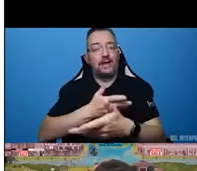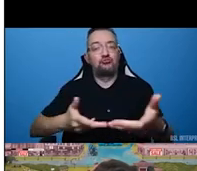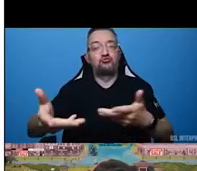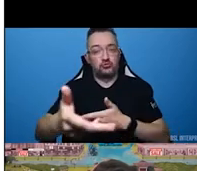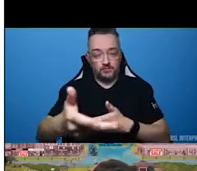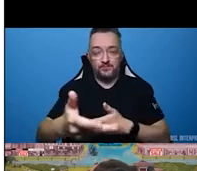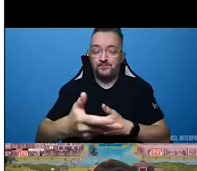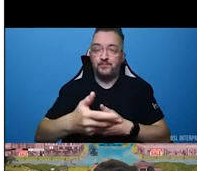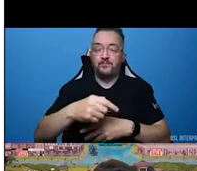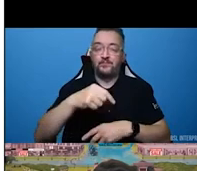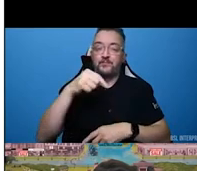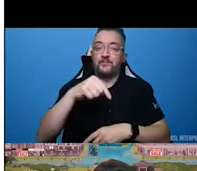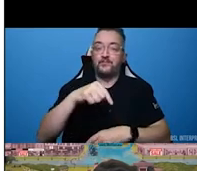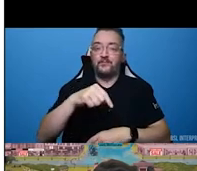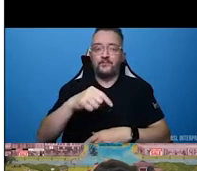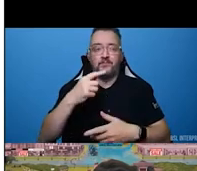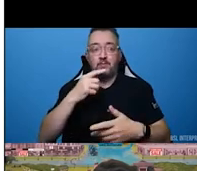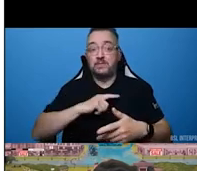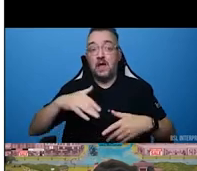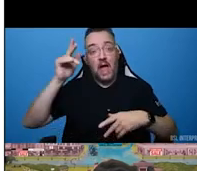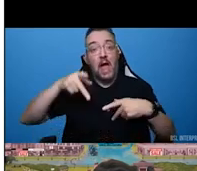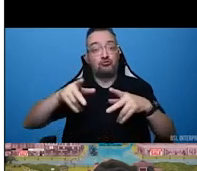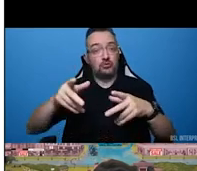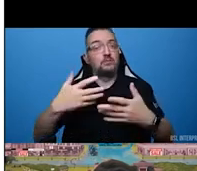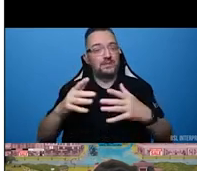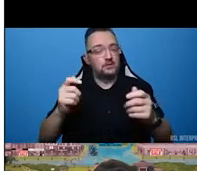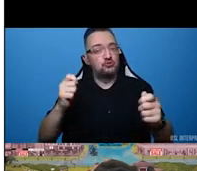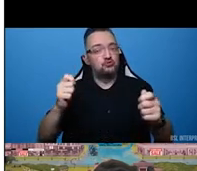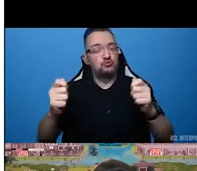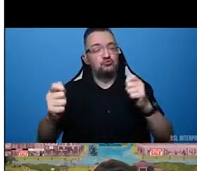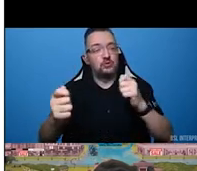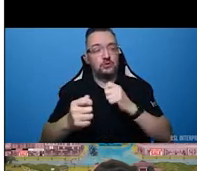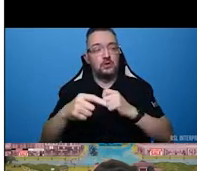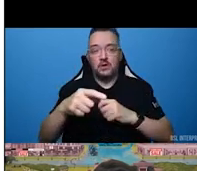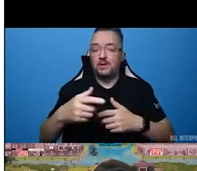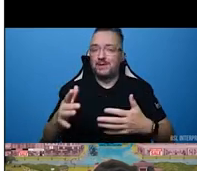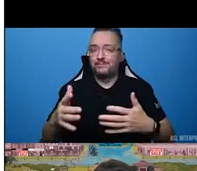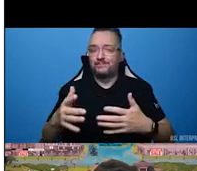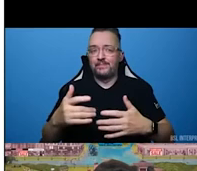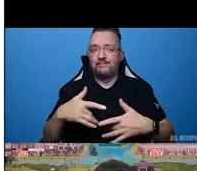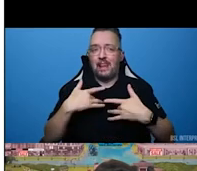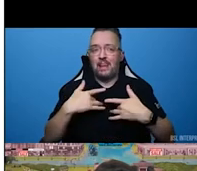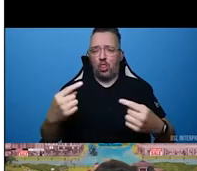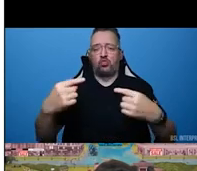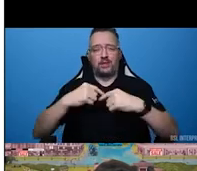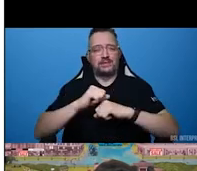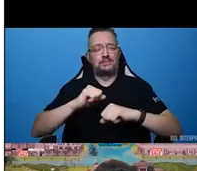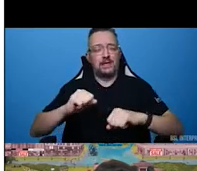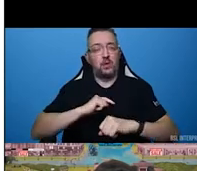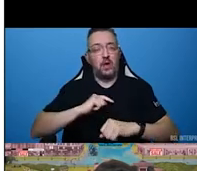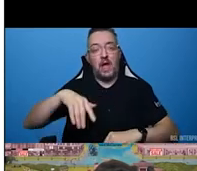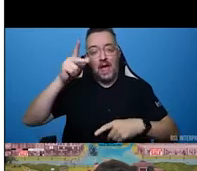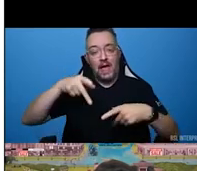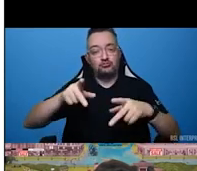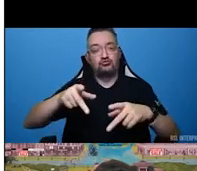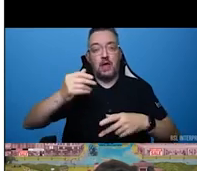how high streets are changing. And actually, it's a space that's kind of often under threat in that high streets of another country